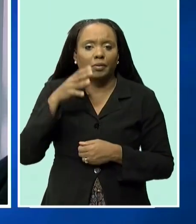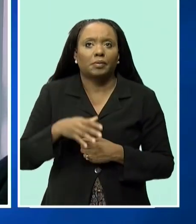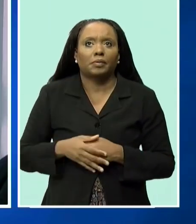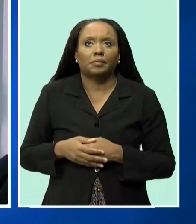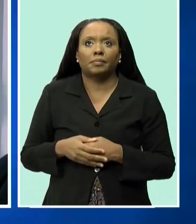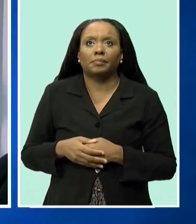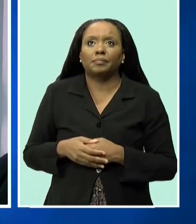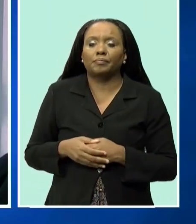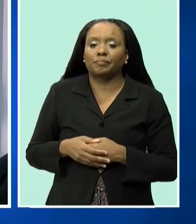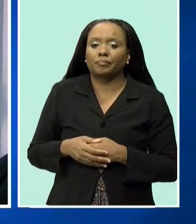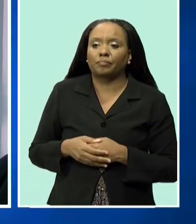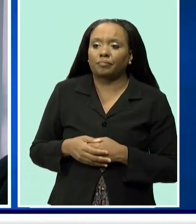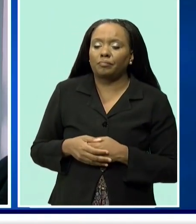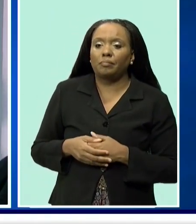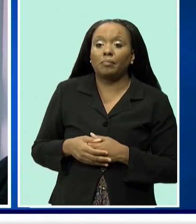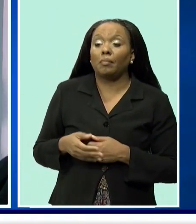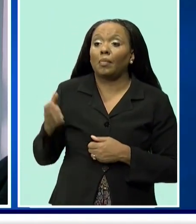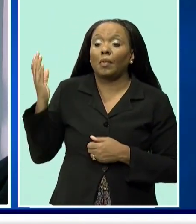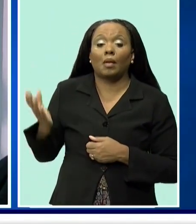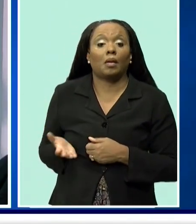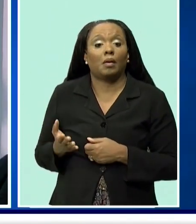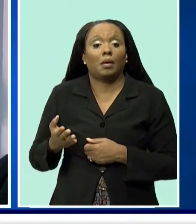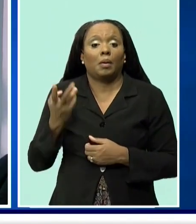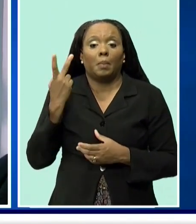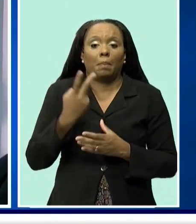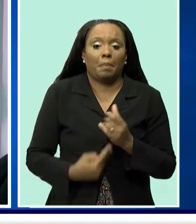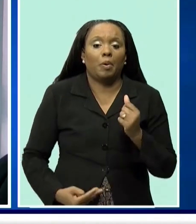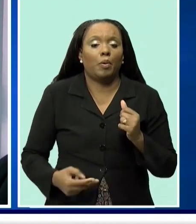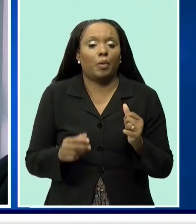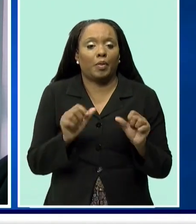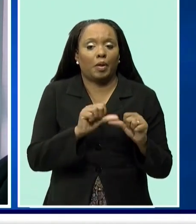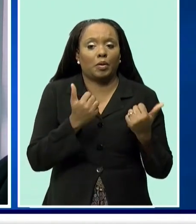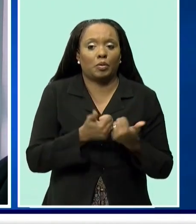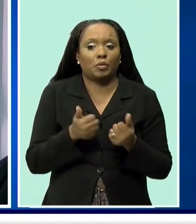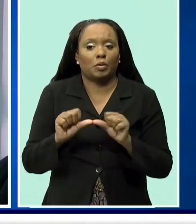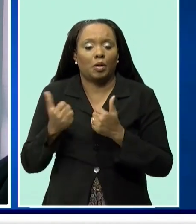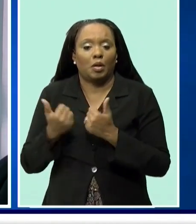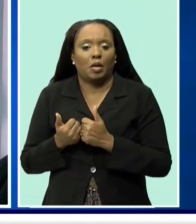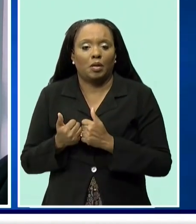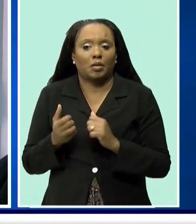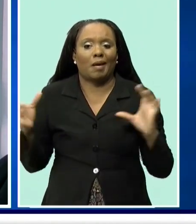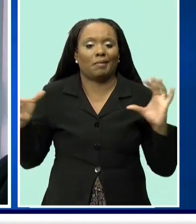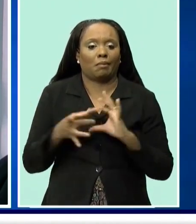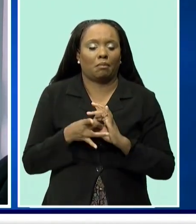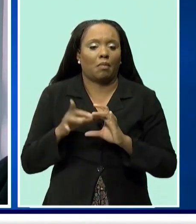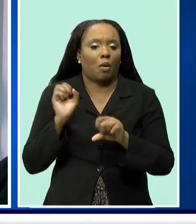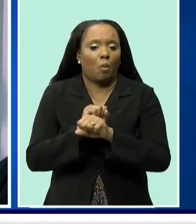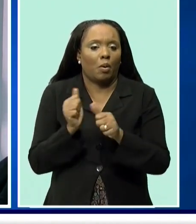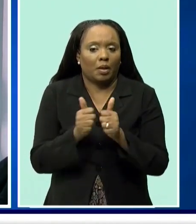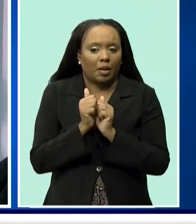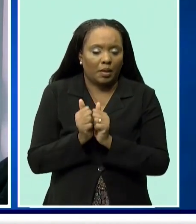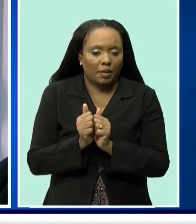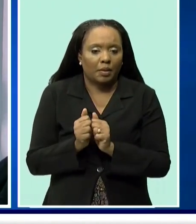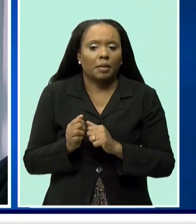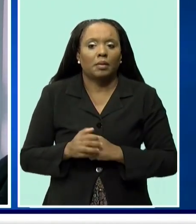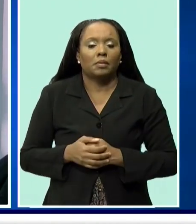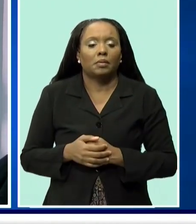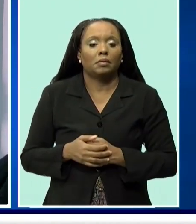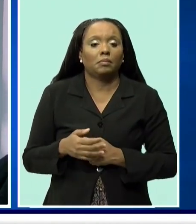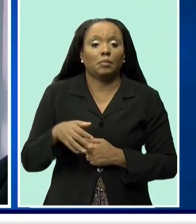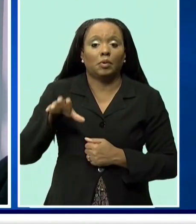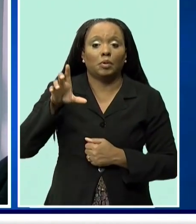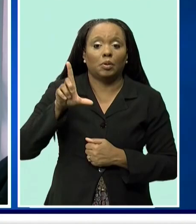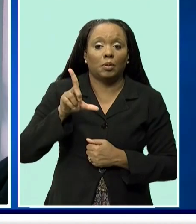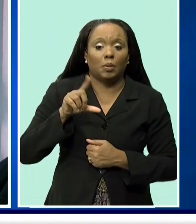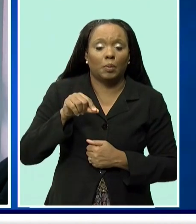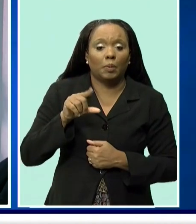CYEN has collaborated with the Barbados Youth Action Program to create this project, which will see 20 at-risk young people